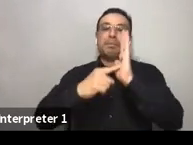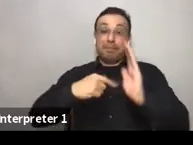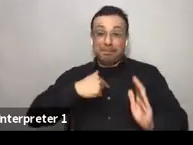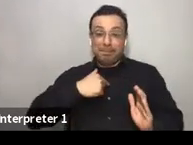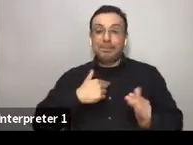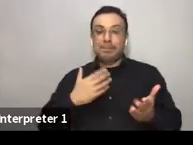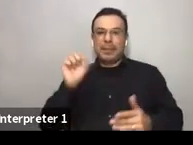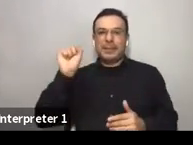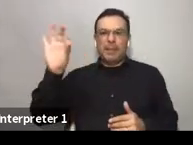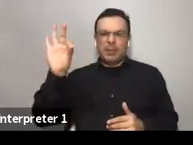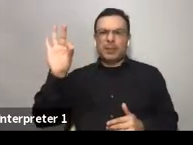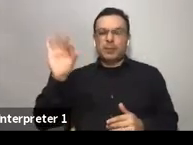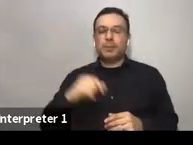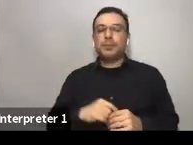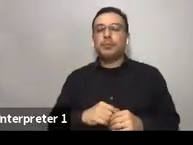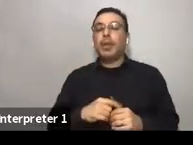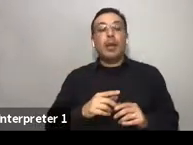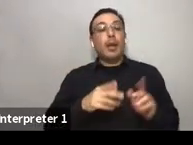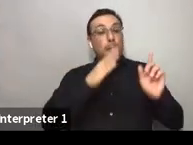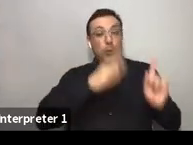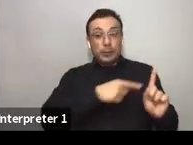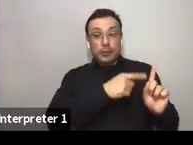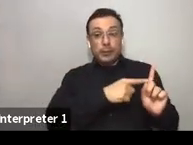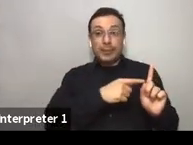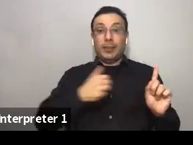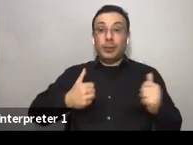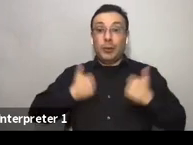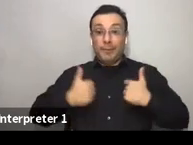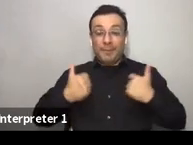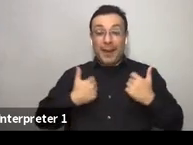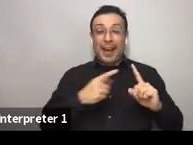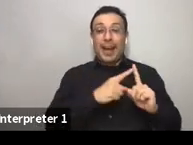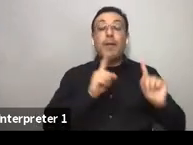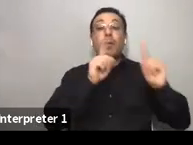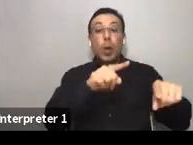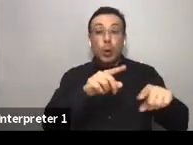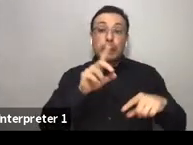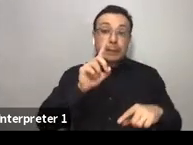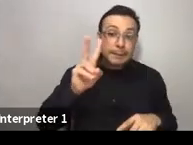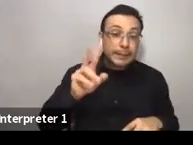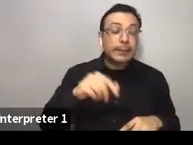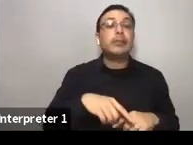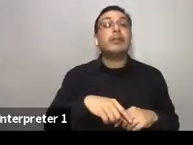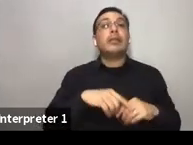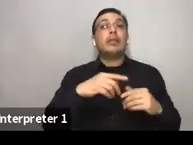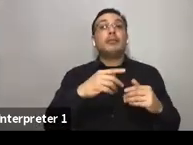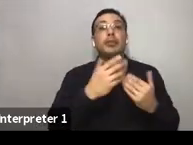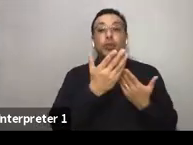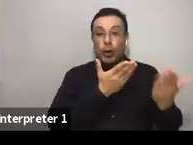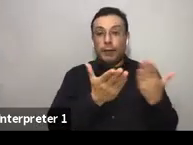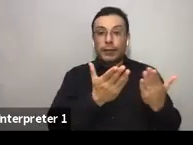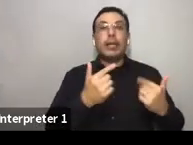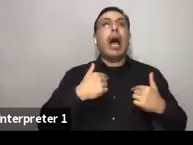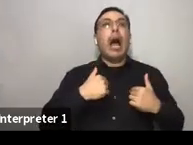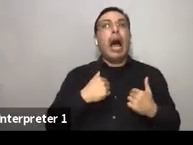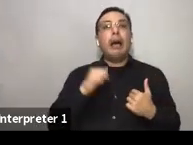if a survivor who identifies as Asian were to go to a local victim services program here in the Bay Area, it's far less